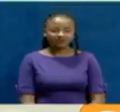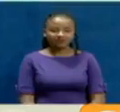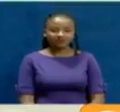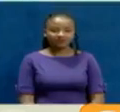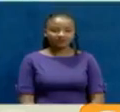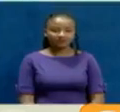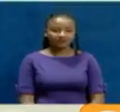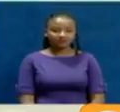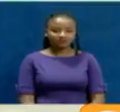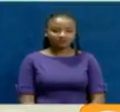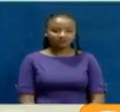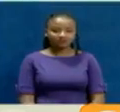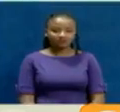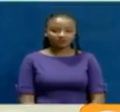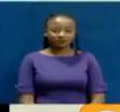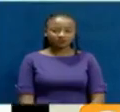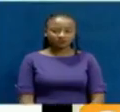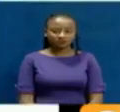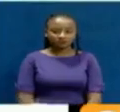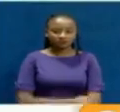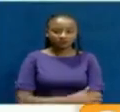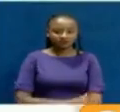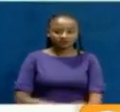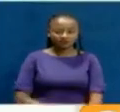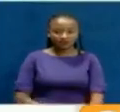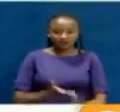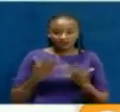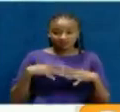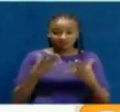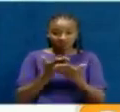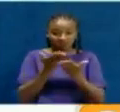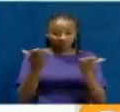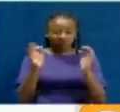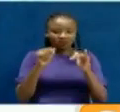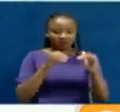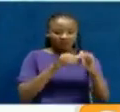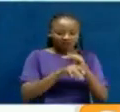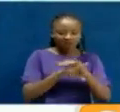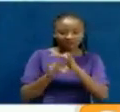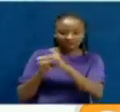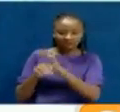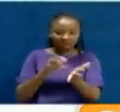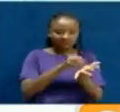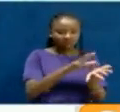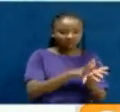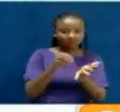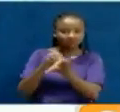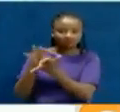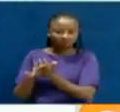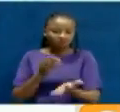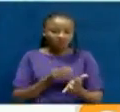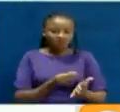The Kenya Deposit Insurance Corporation has opened payments to depositors in Chase and Charterhouse banks following the nod on the